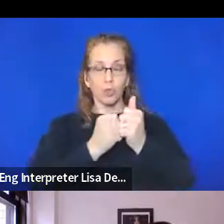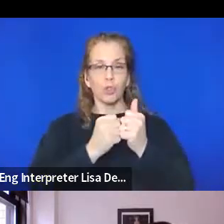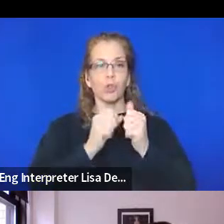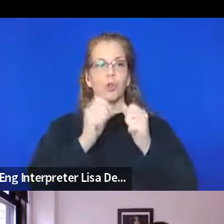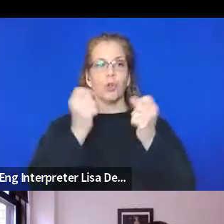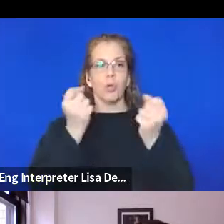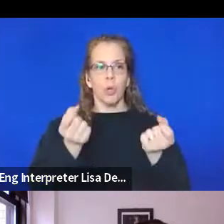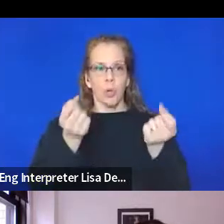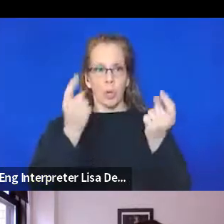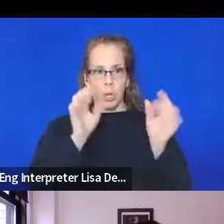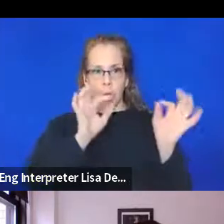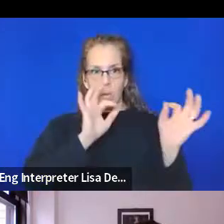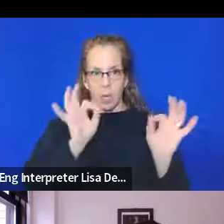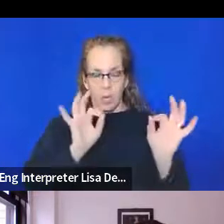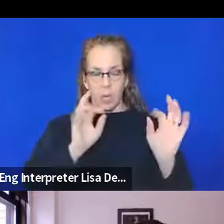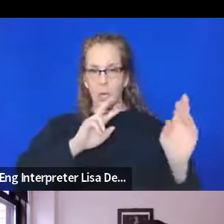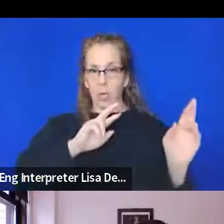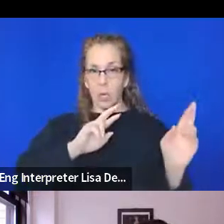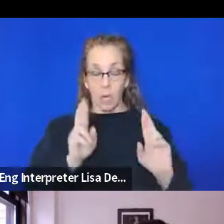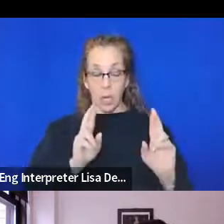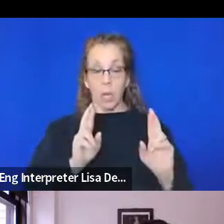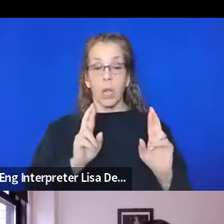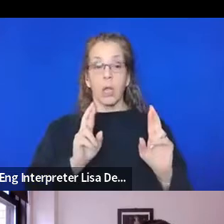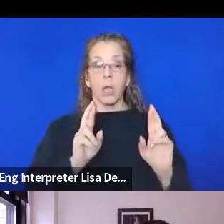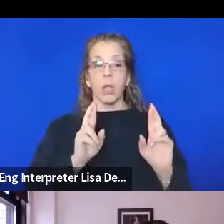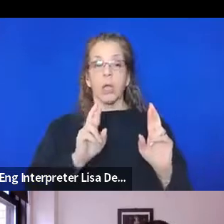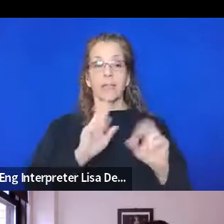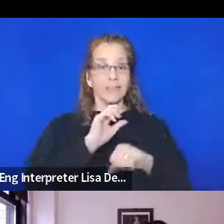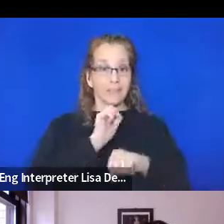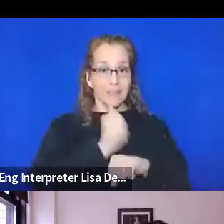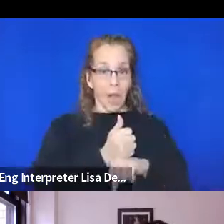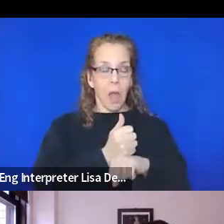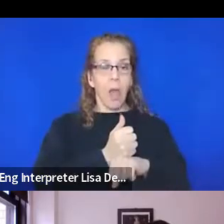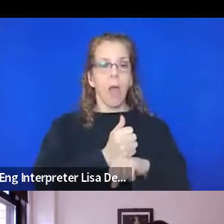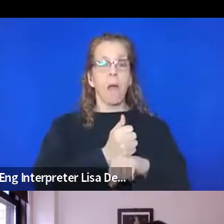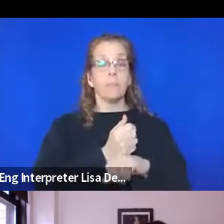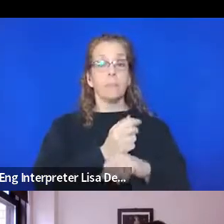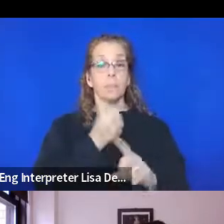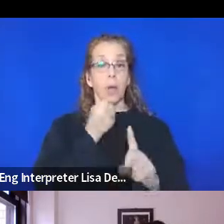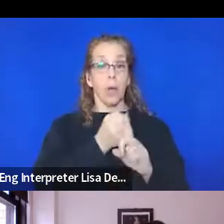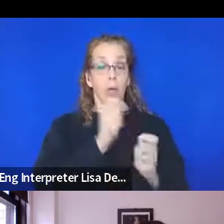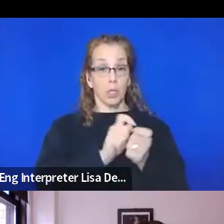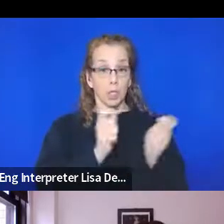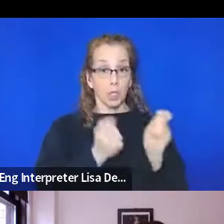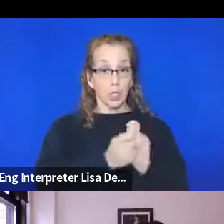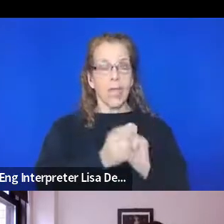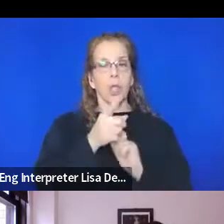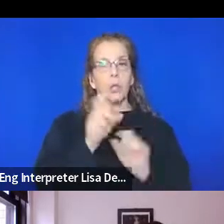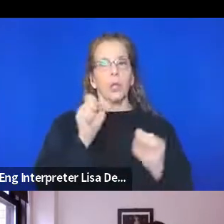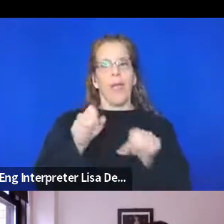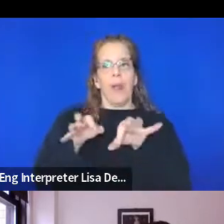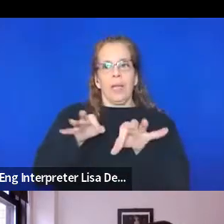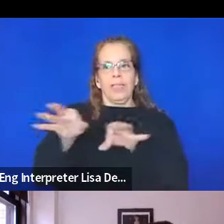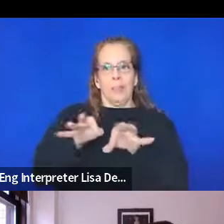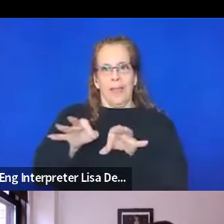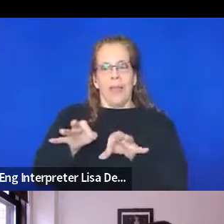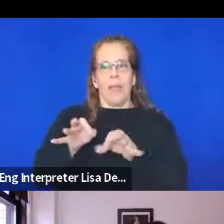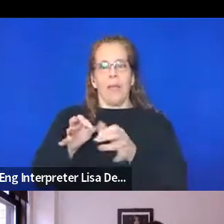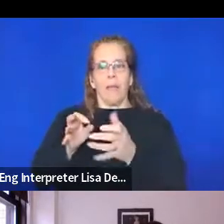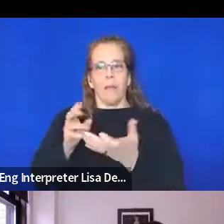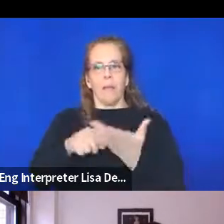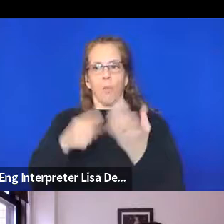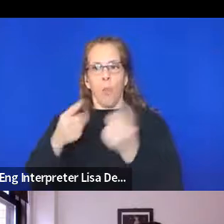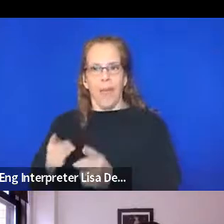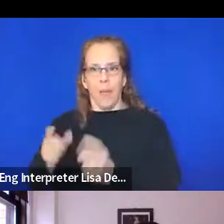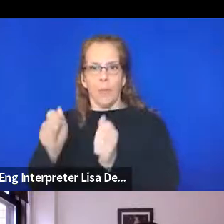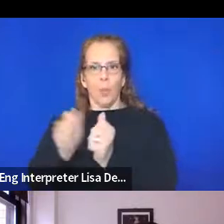so that you can talk about it with staff, community, artists, and anyone else who has, you know, a